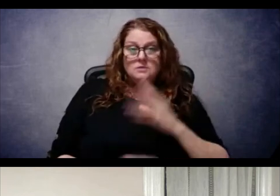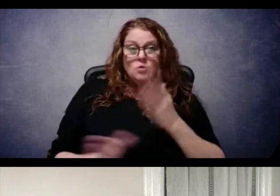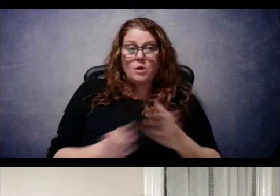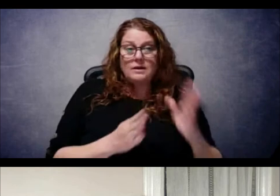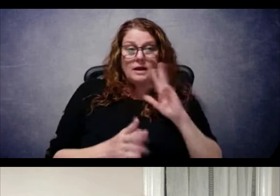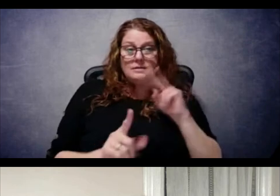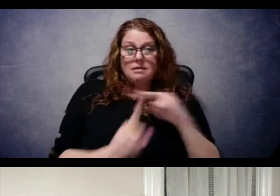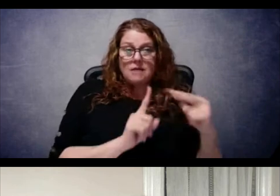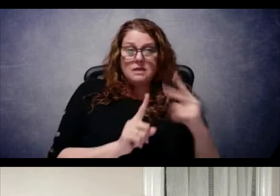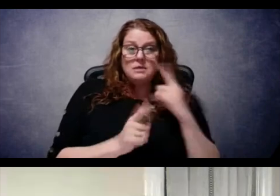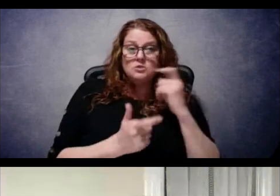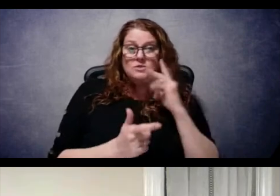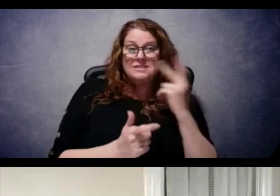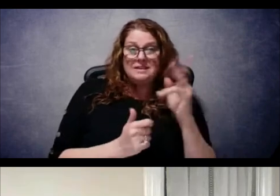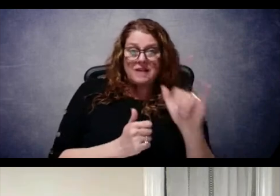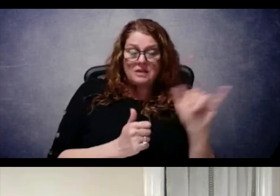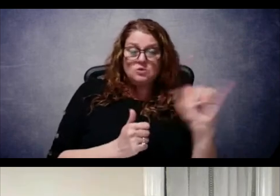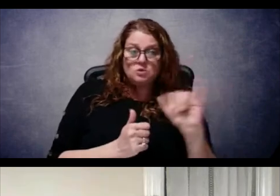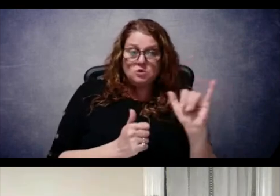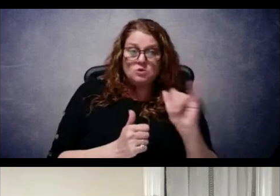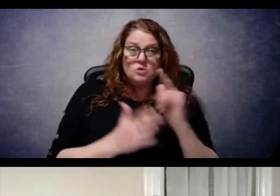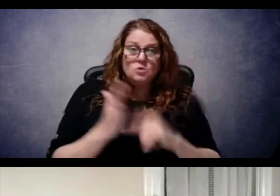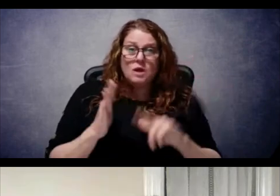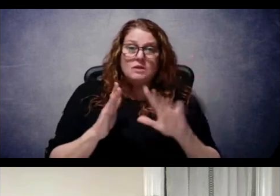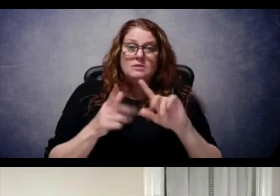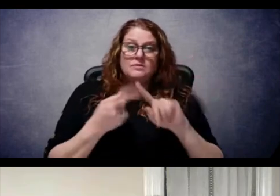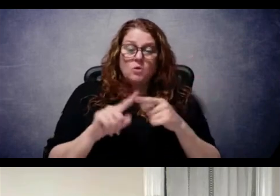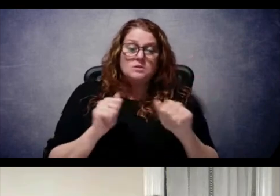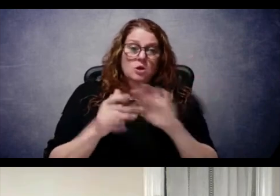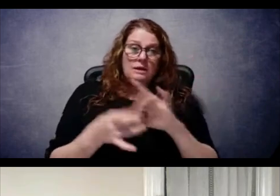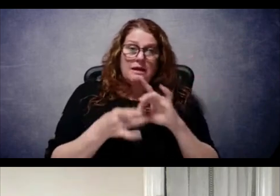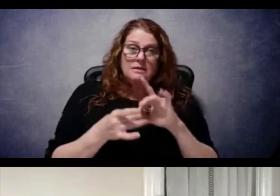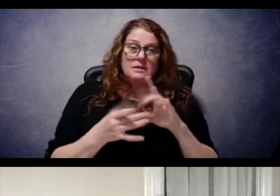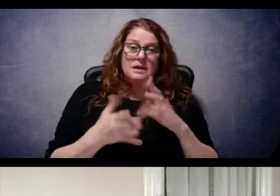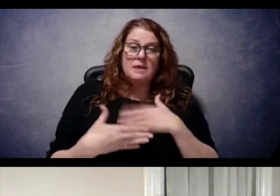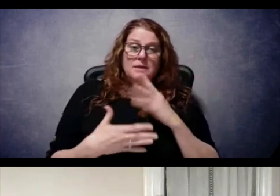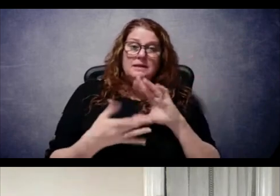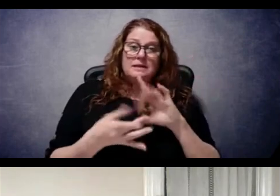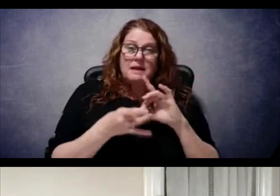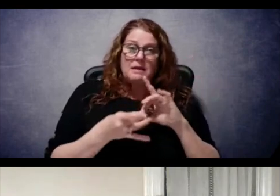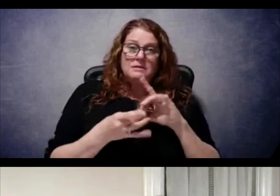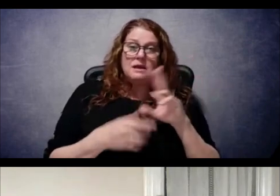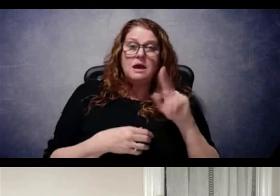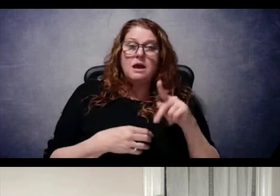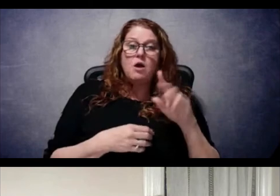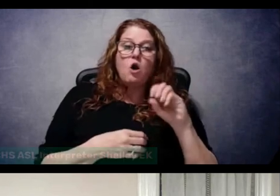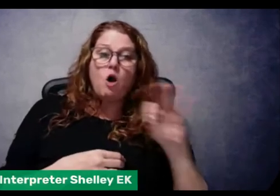interesting to look at as well, to see what folks are kind of connected with. But happy to connect offline to get you connected.